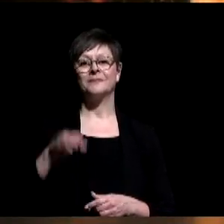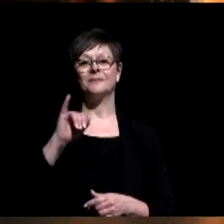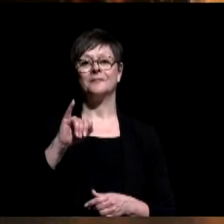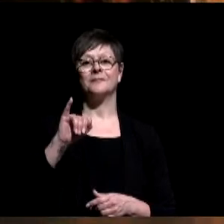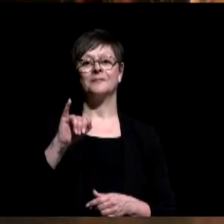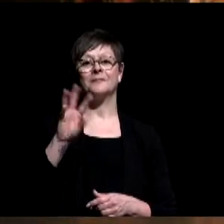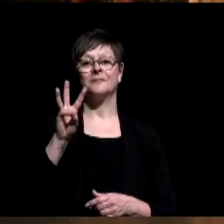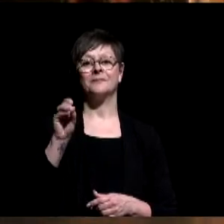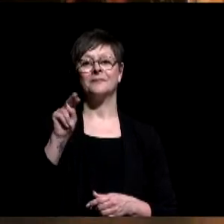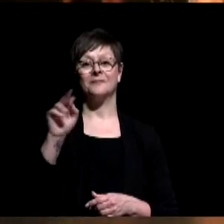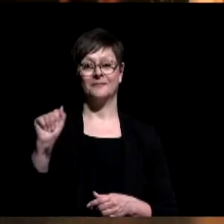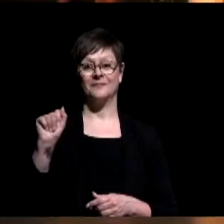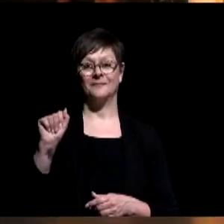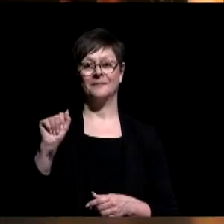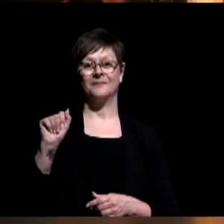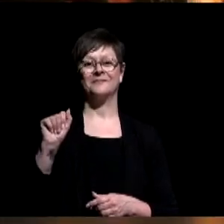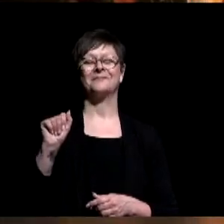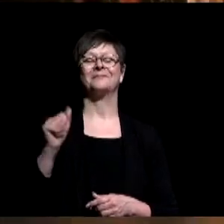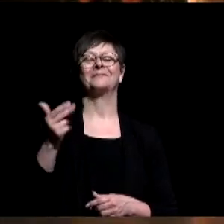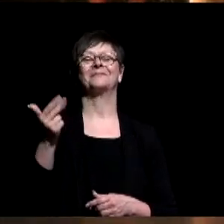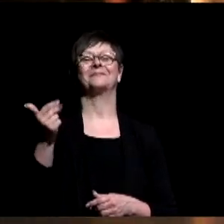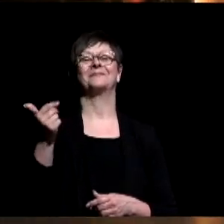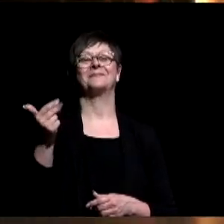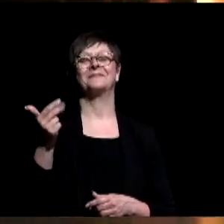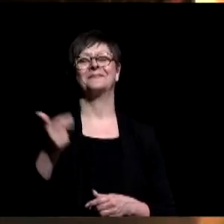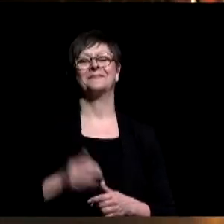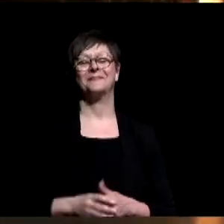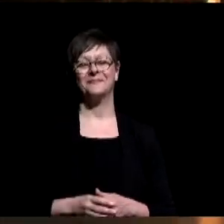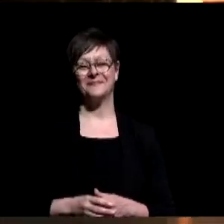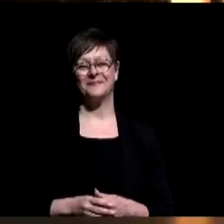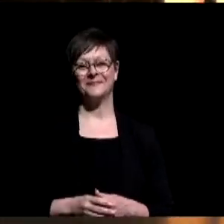Ivana. Oh!